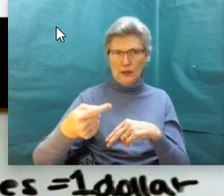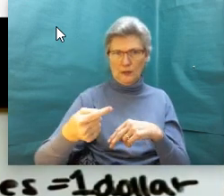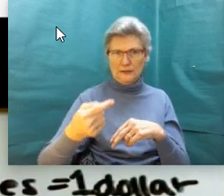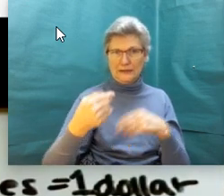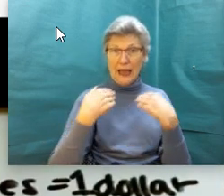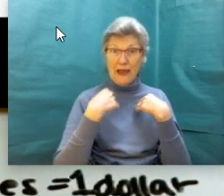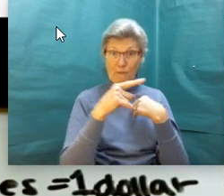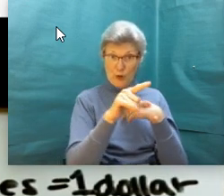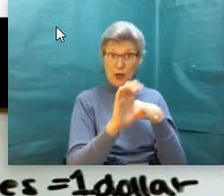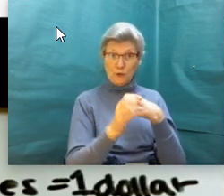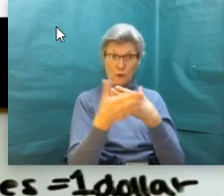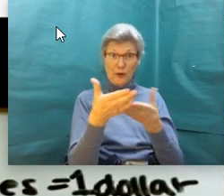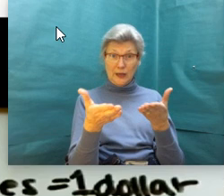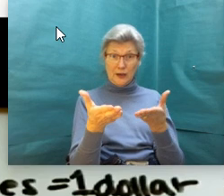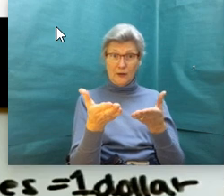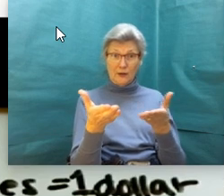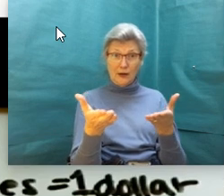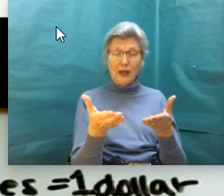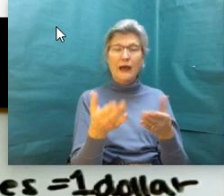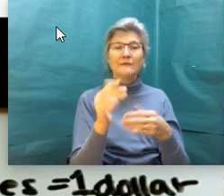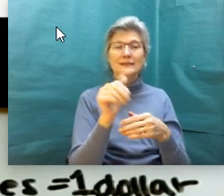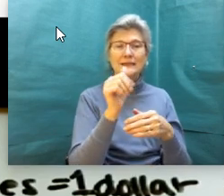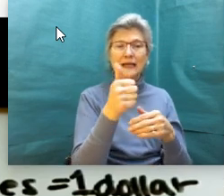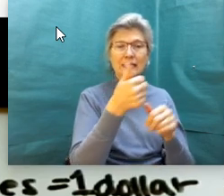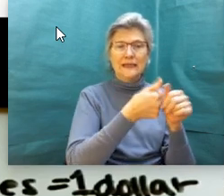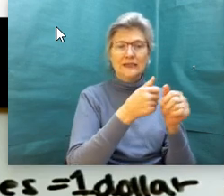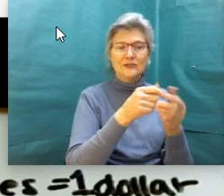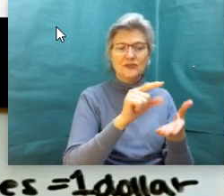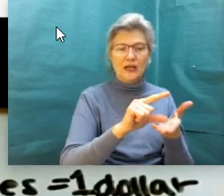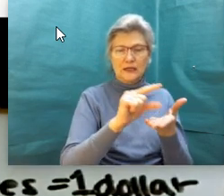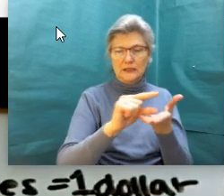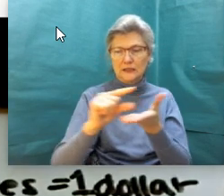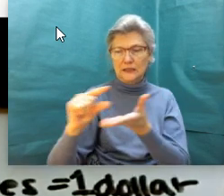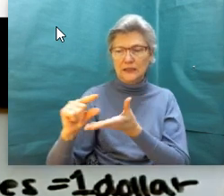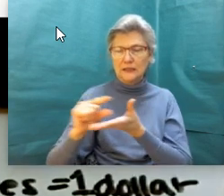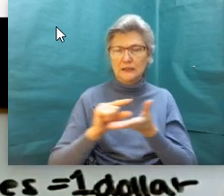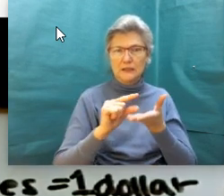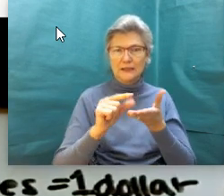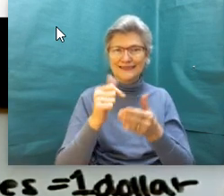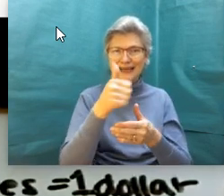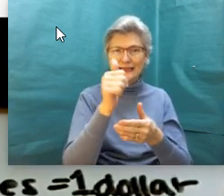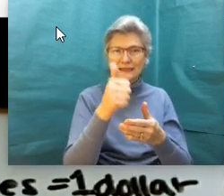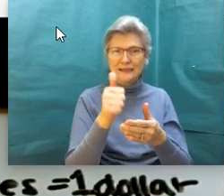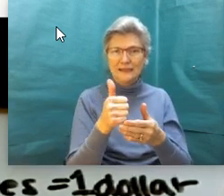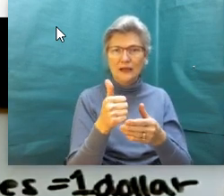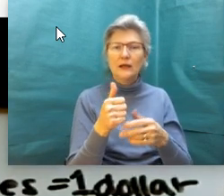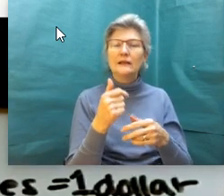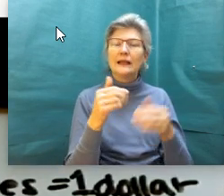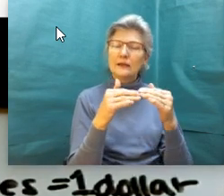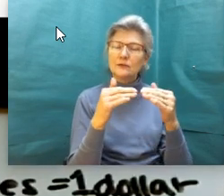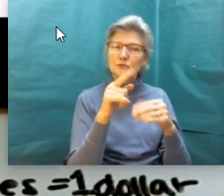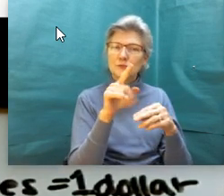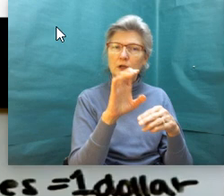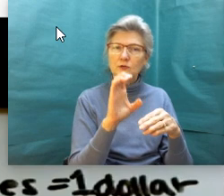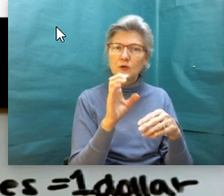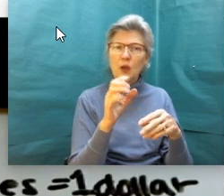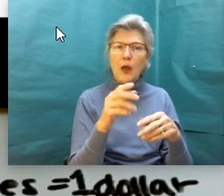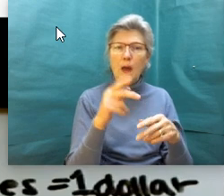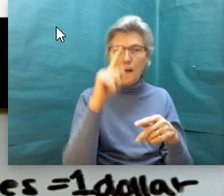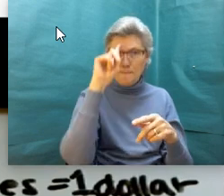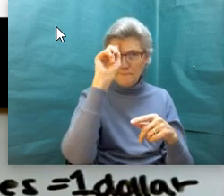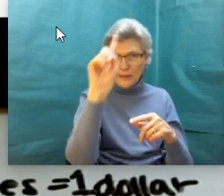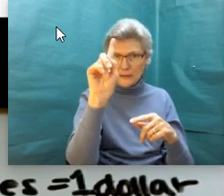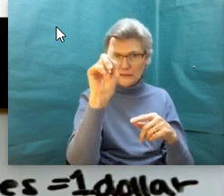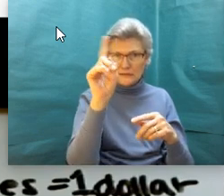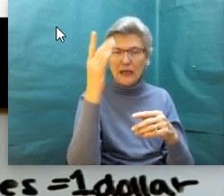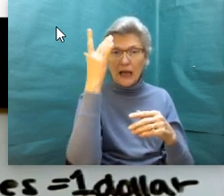pennies here. I have 10 in each stack, and there are 10 stacks, so that gives me 100 pennies. So I